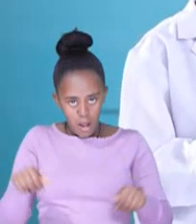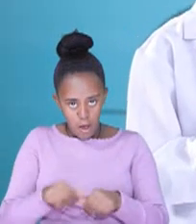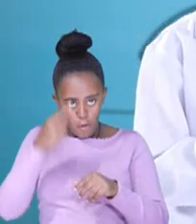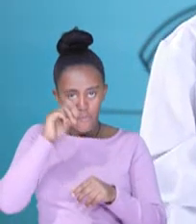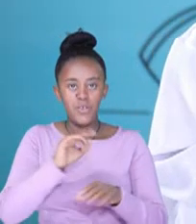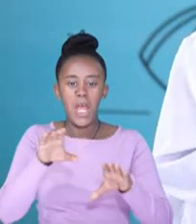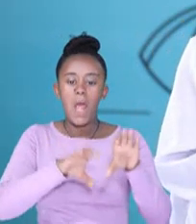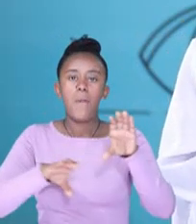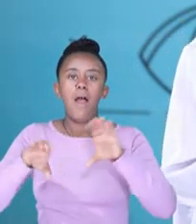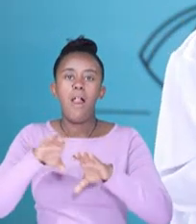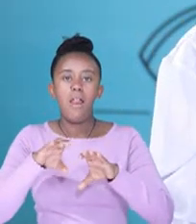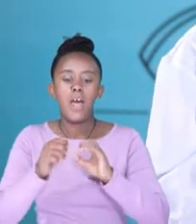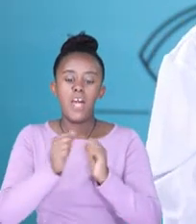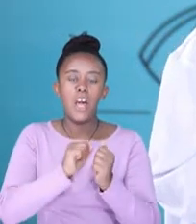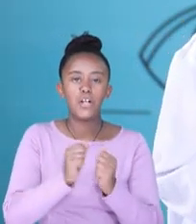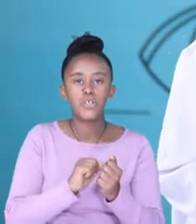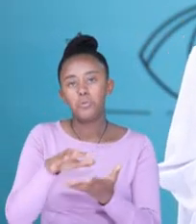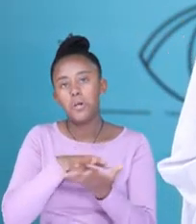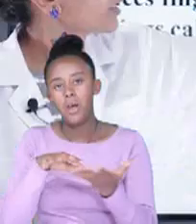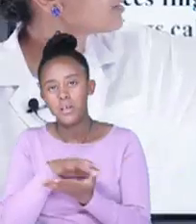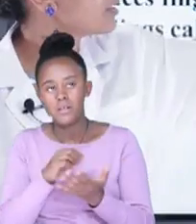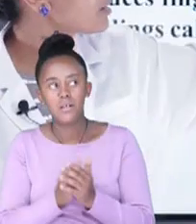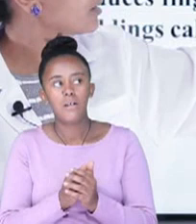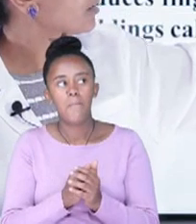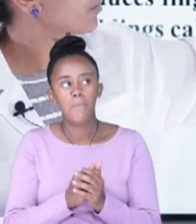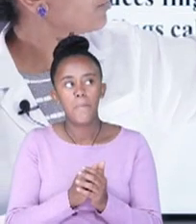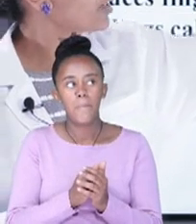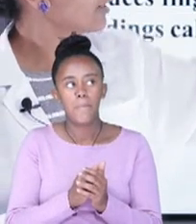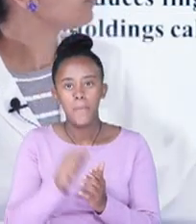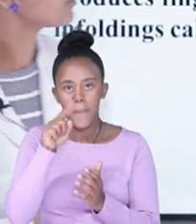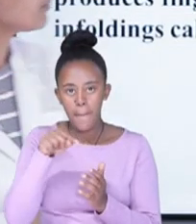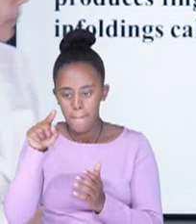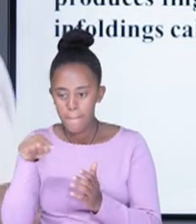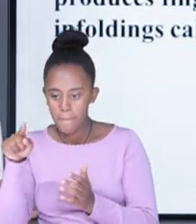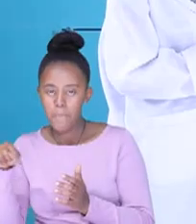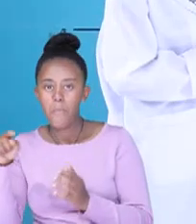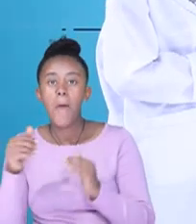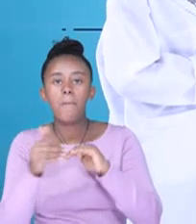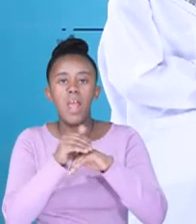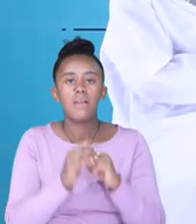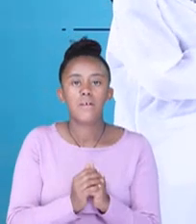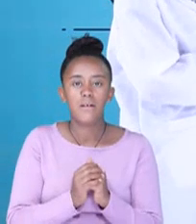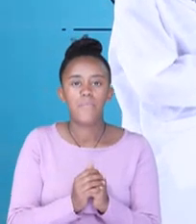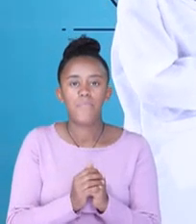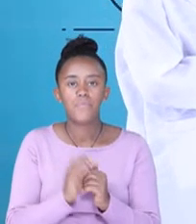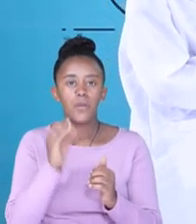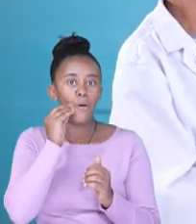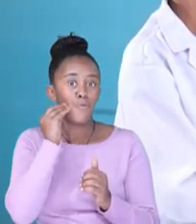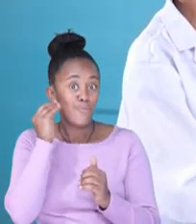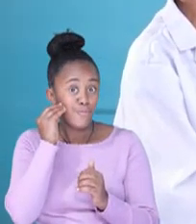for chemical reactions that takes place on this membrane. So the powerhouse of the